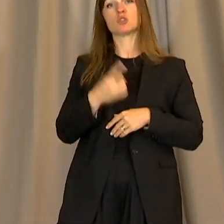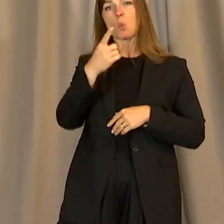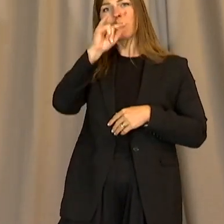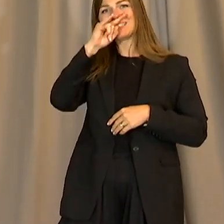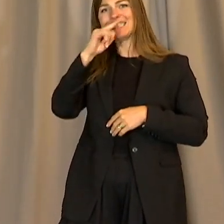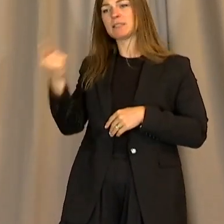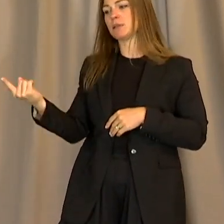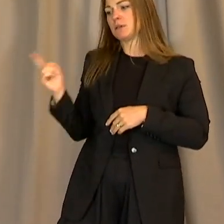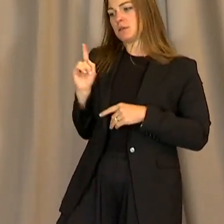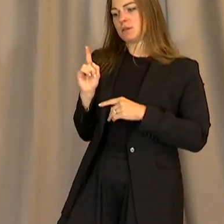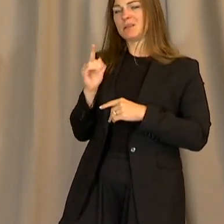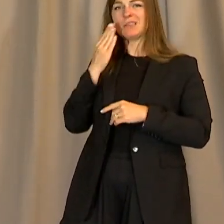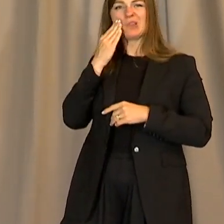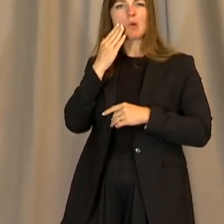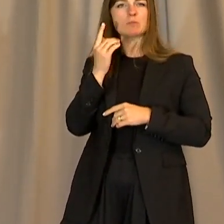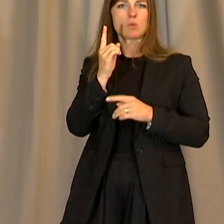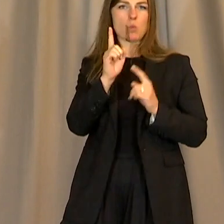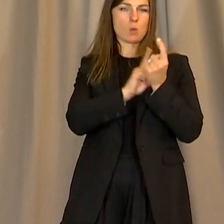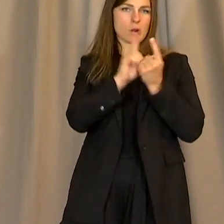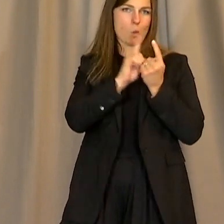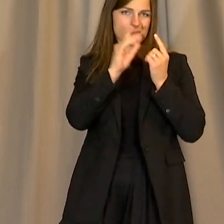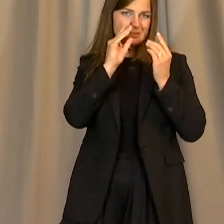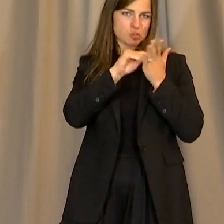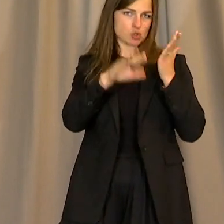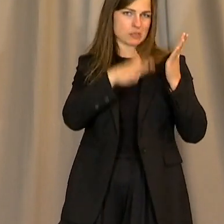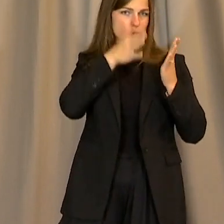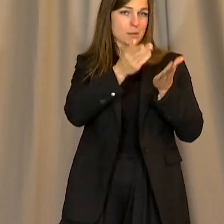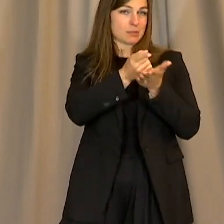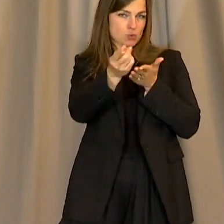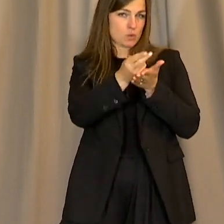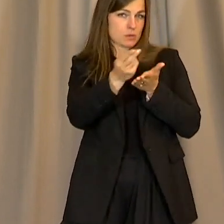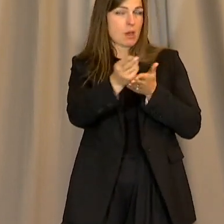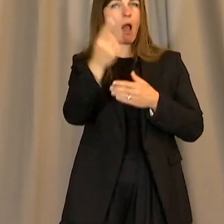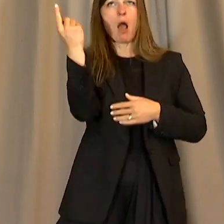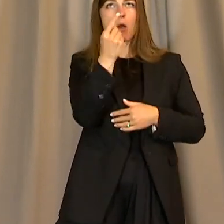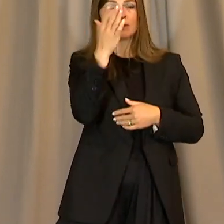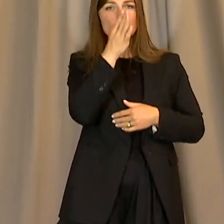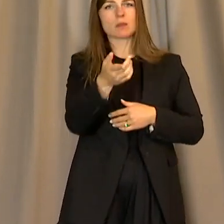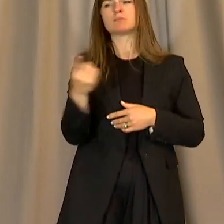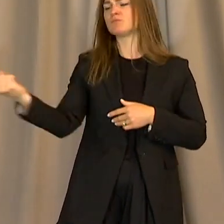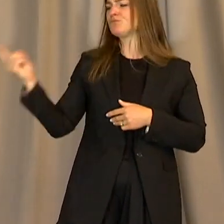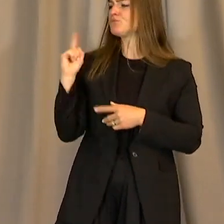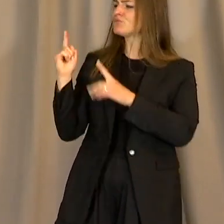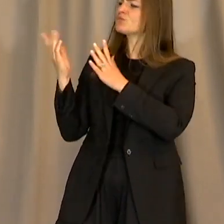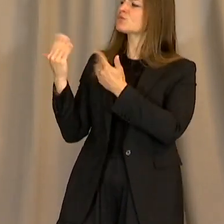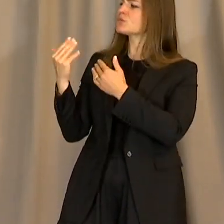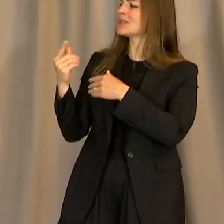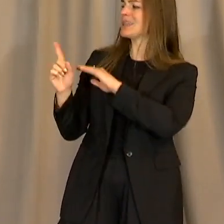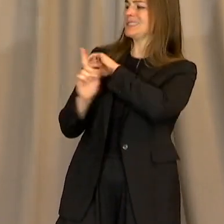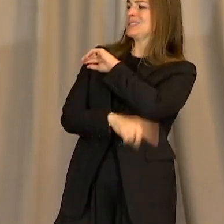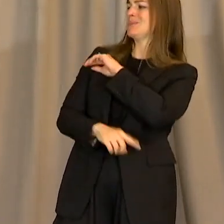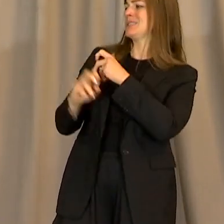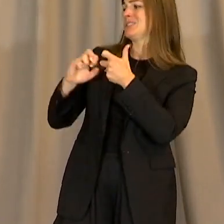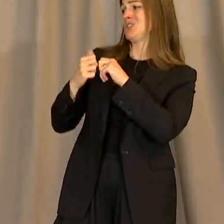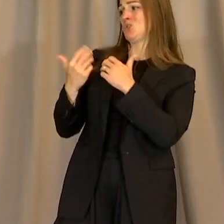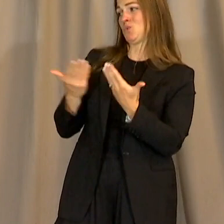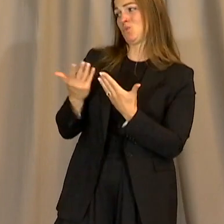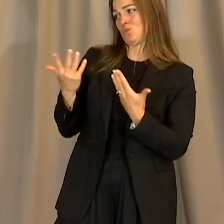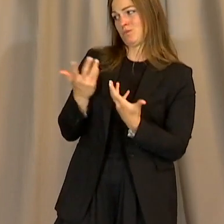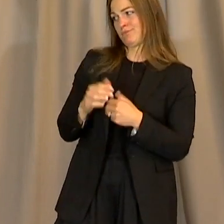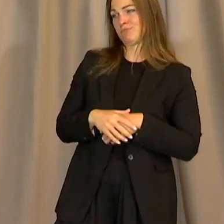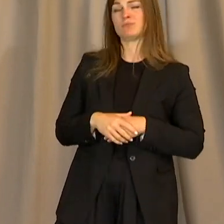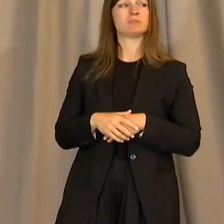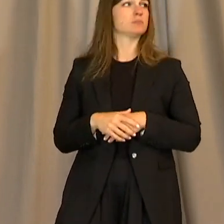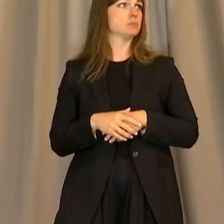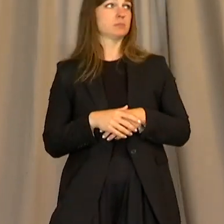know, you get them by themselves, the students will tell you the truth. They always tell you the truth. So I'm like, so tell me what the discipline issue is here.